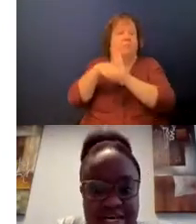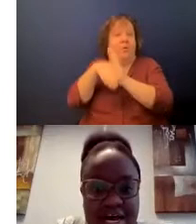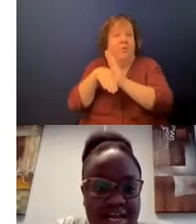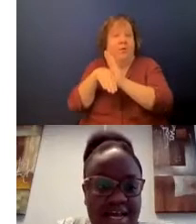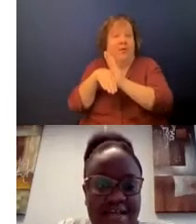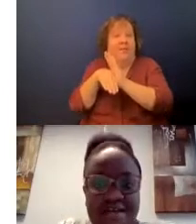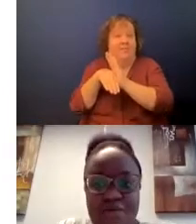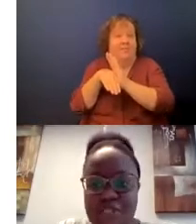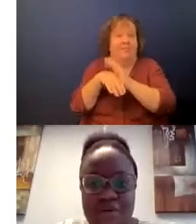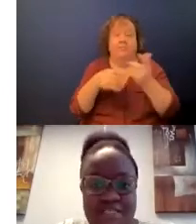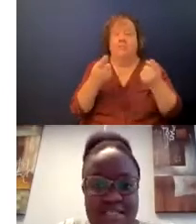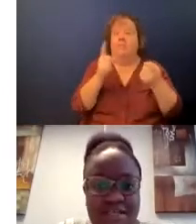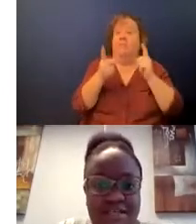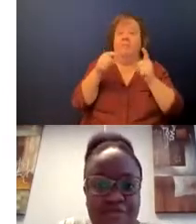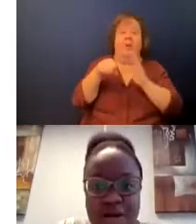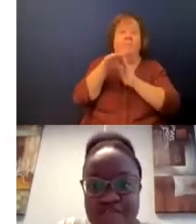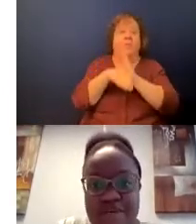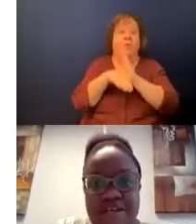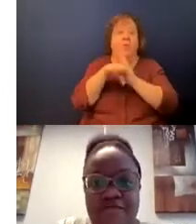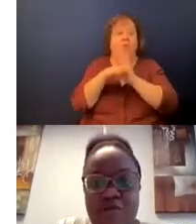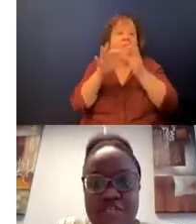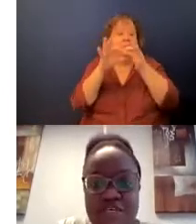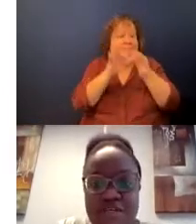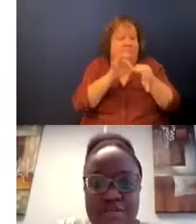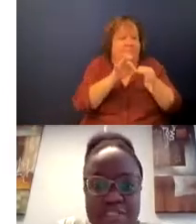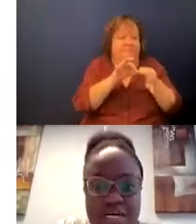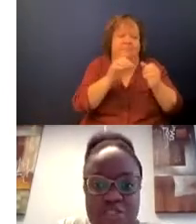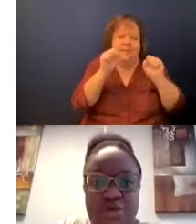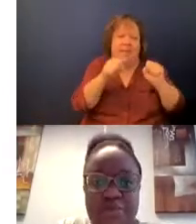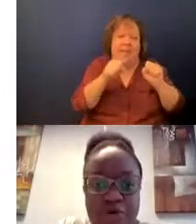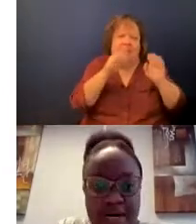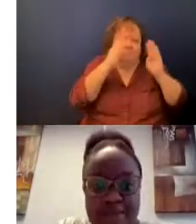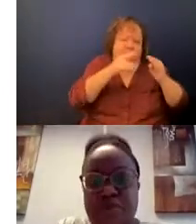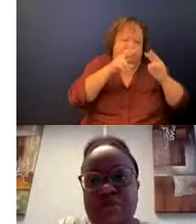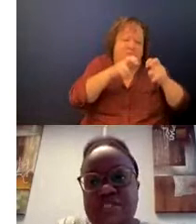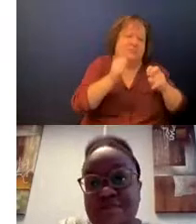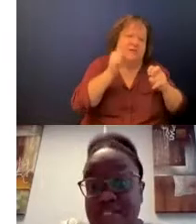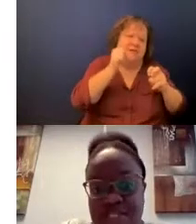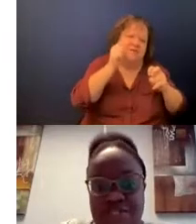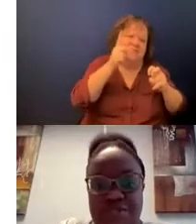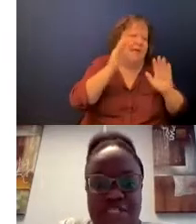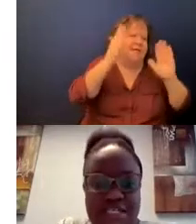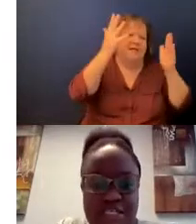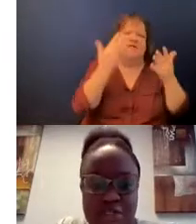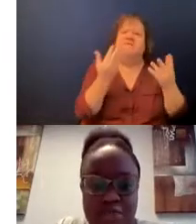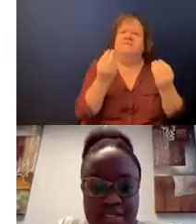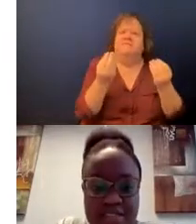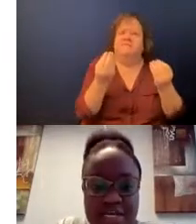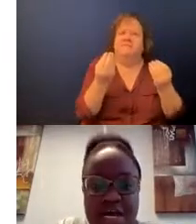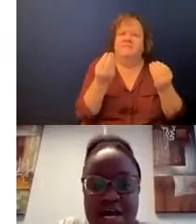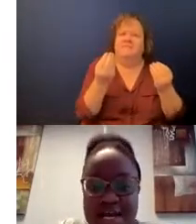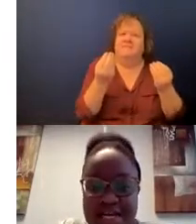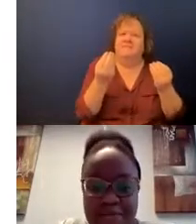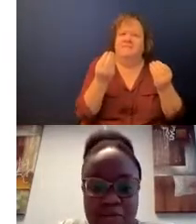that. Again, we want to understand if you have been involved in research or in programs where you see research not translating into